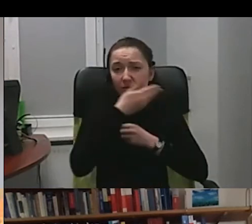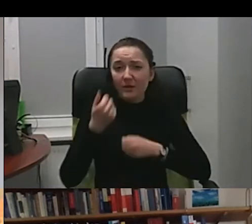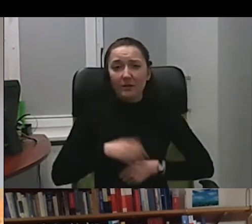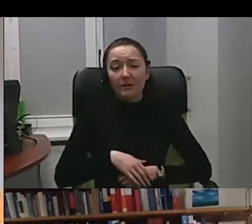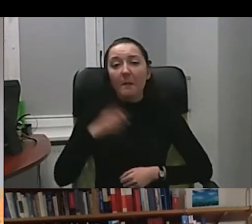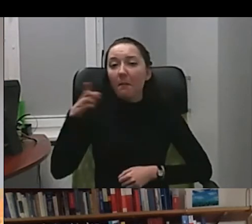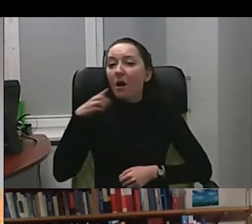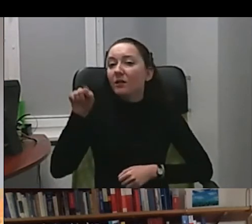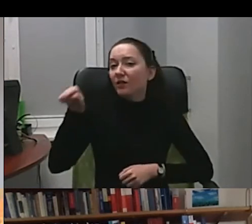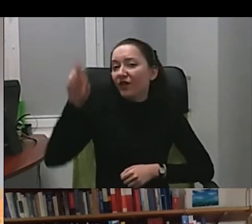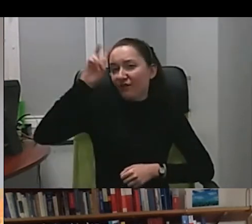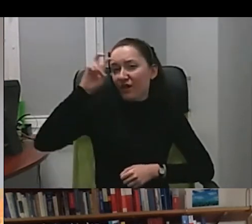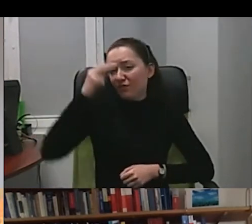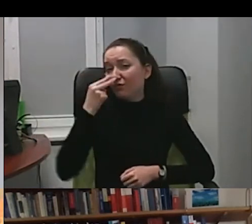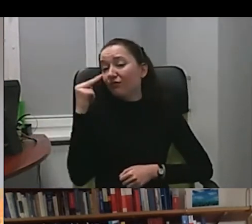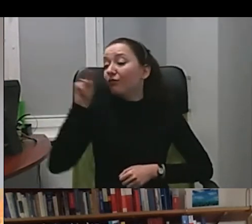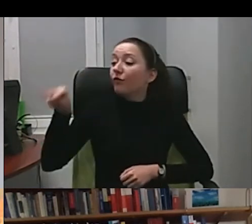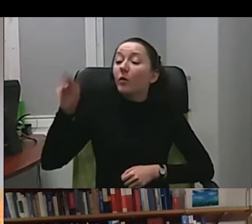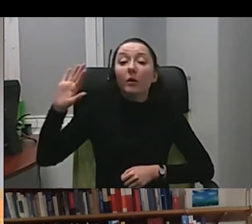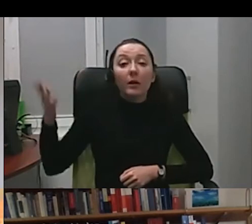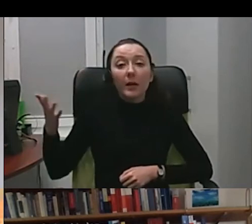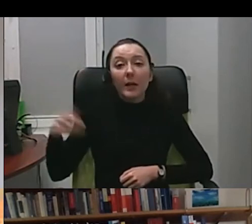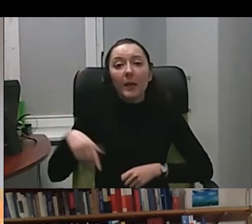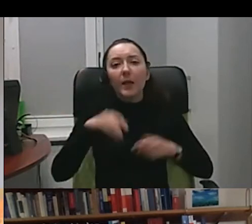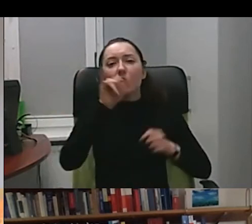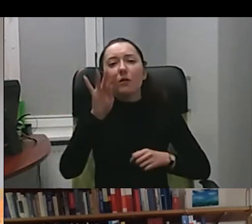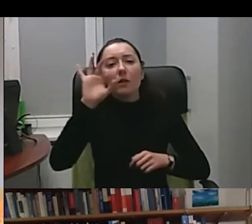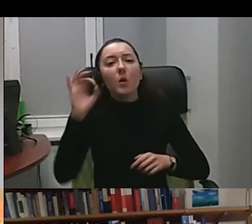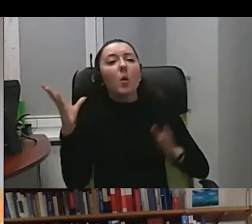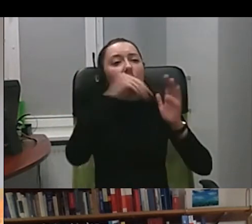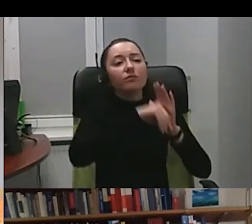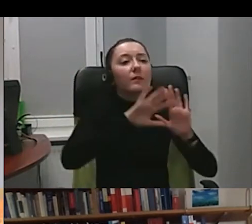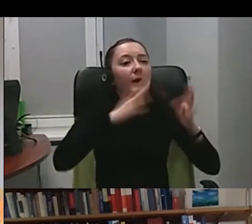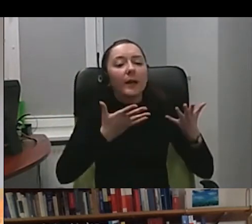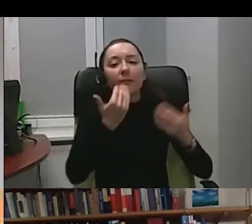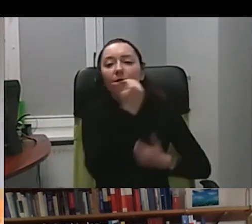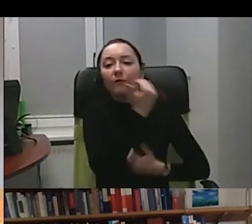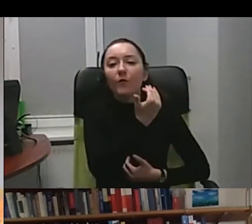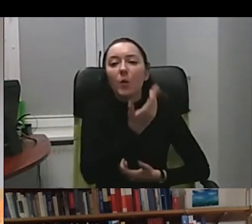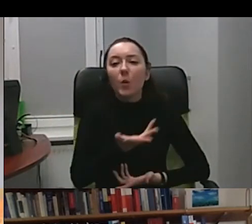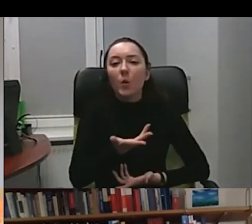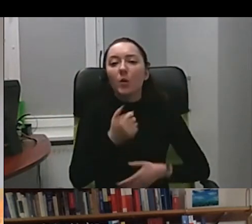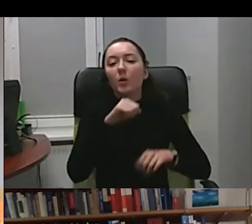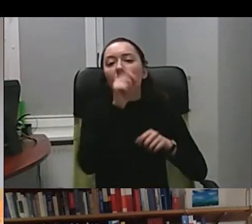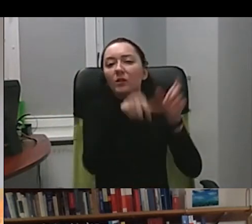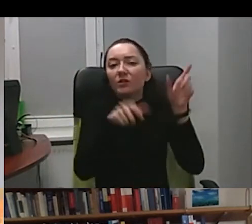in the UN and of their many friends, again, Russia, China, Venezuela, Saudi Arabia, you name